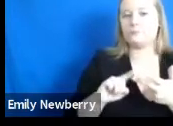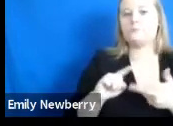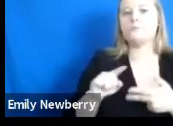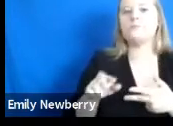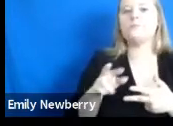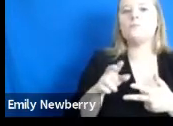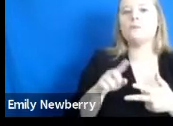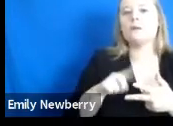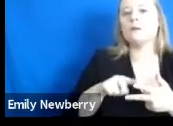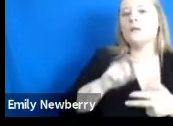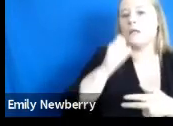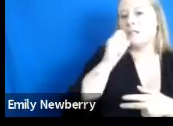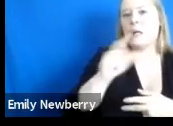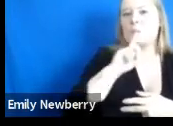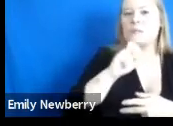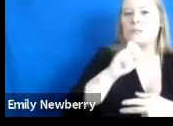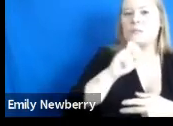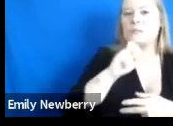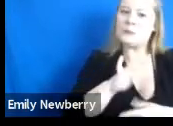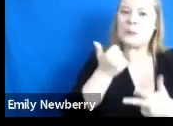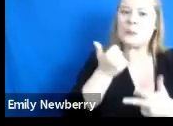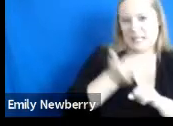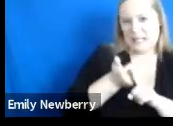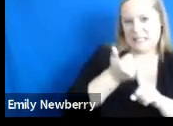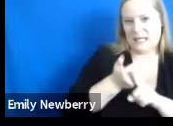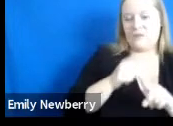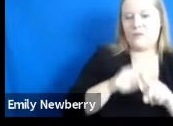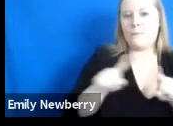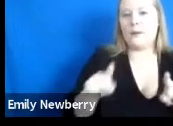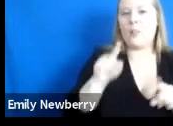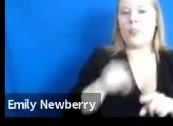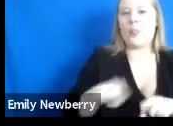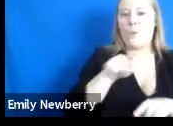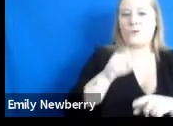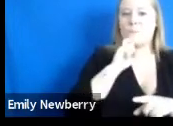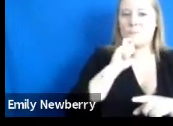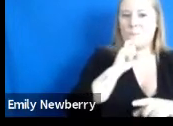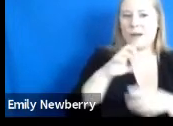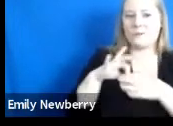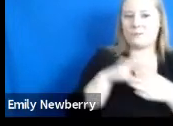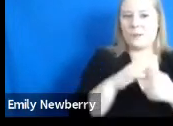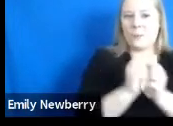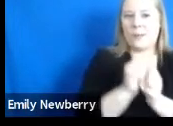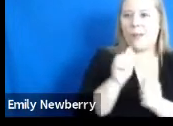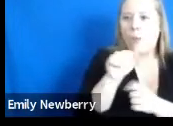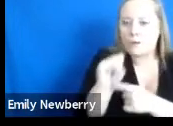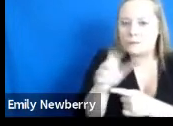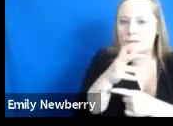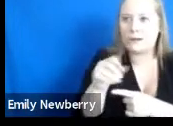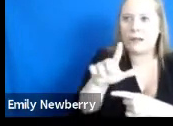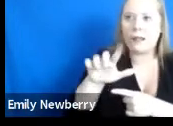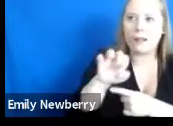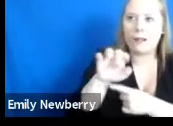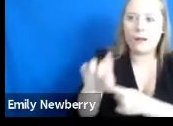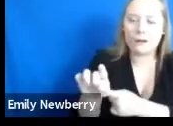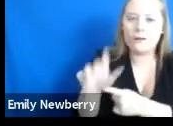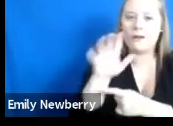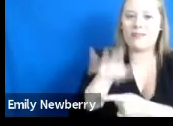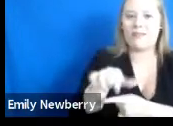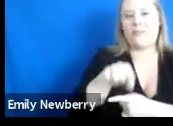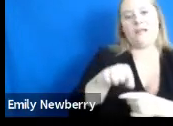of main concern, but I mean, these metals are bound with metals like arsenic and lead, and that's what brings